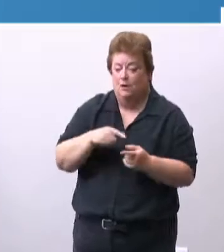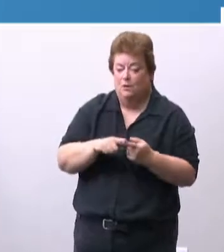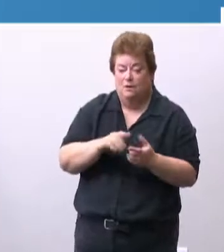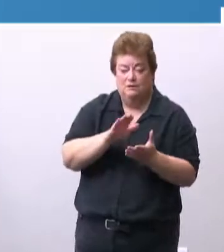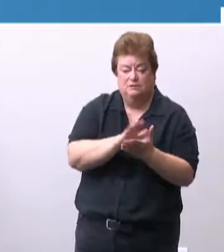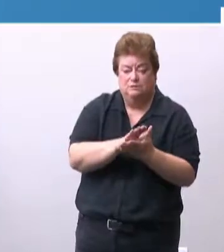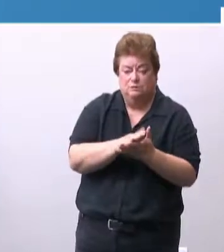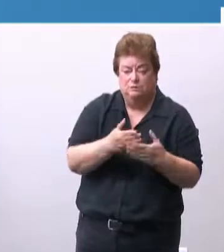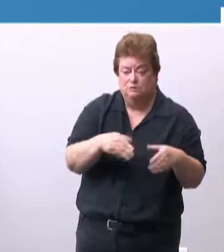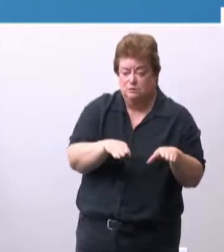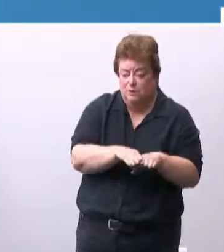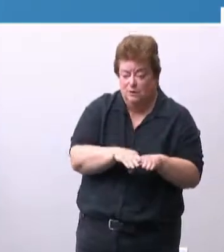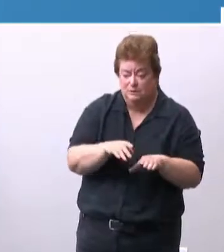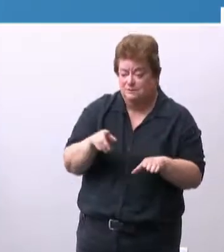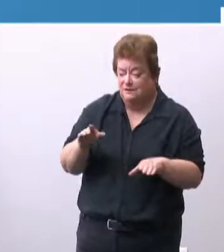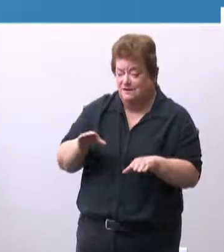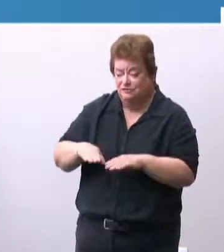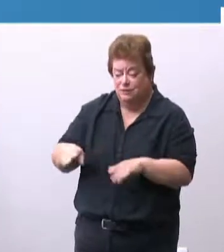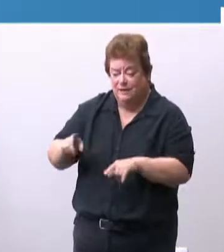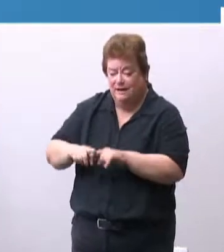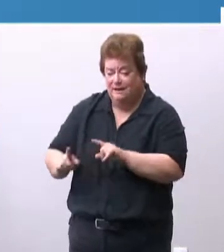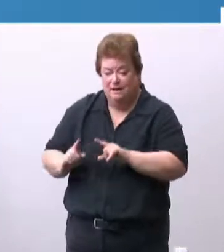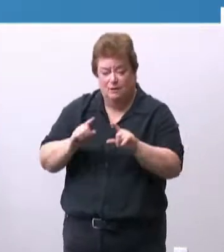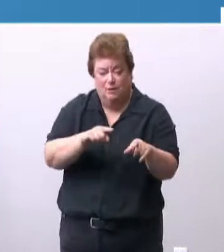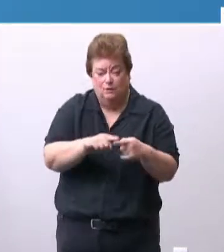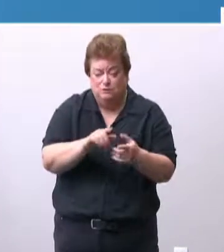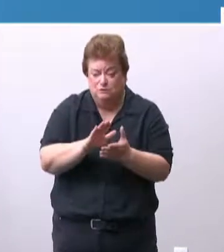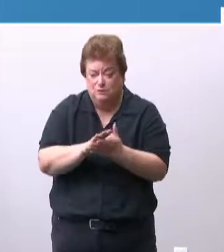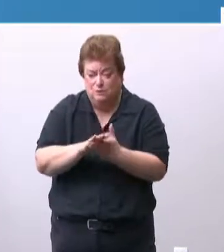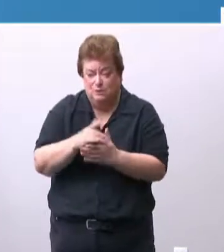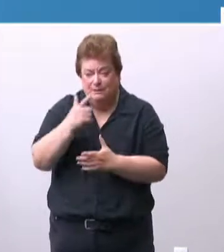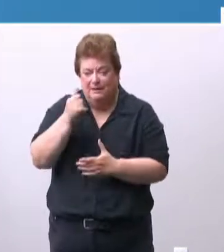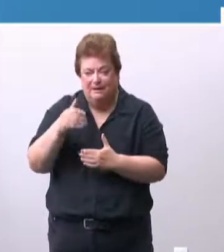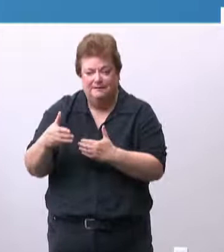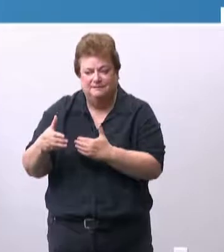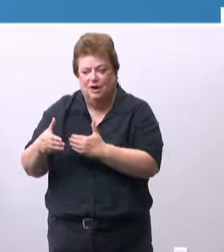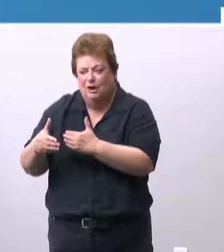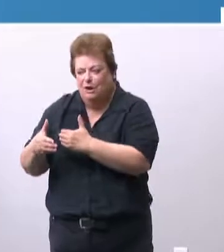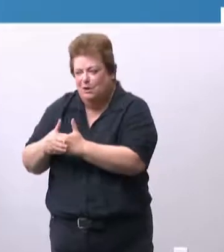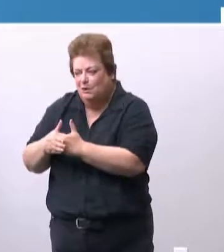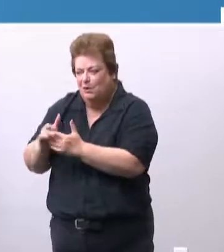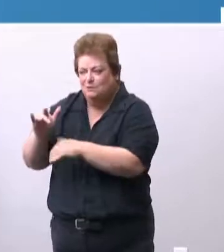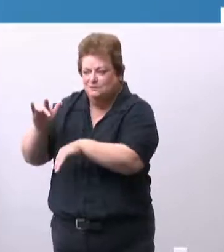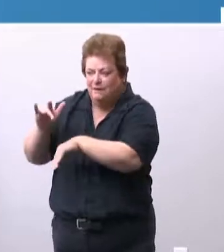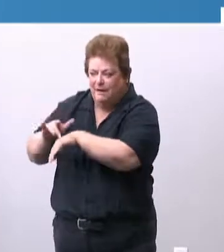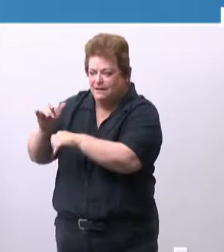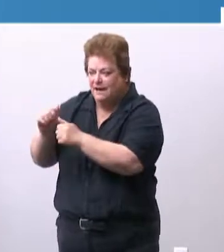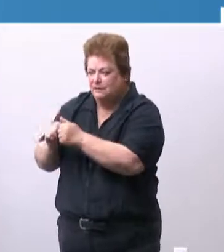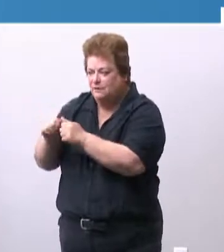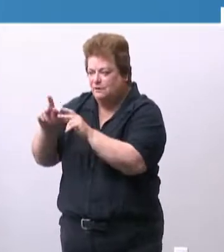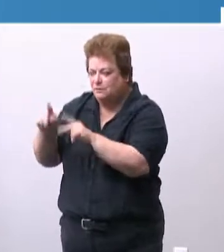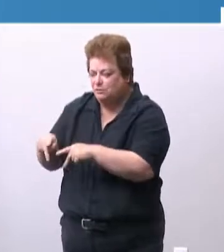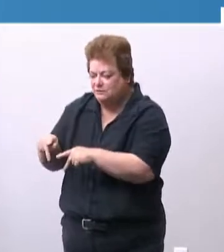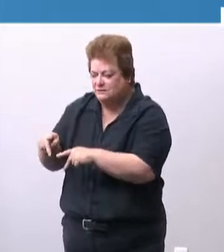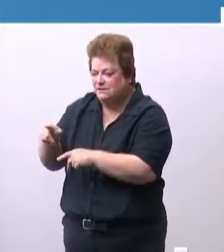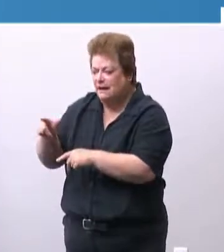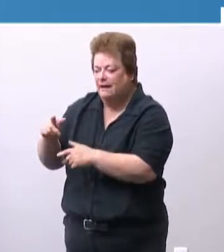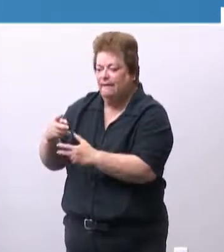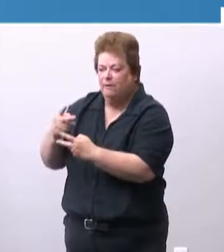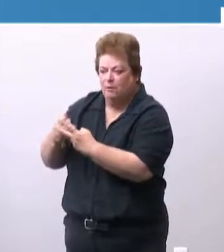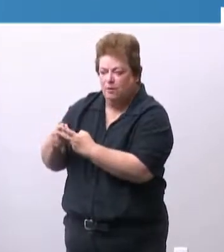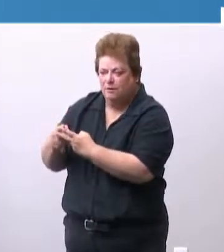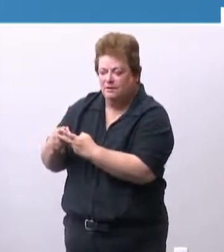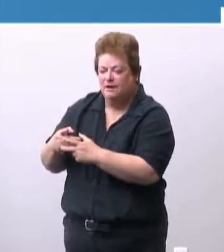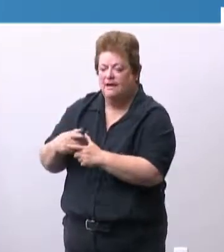student is not able to come to school because of being in close contact and or in quarantine, then